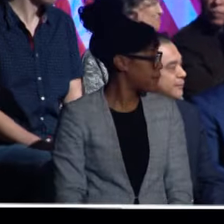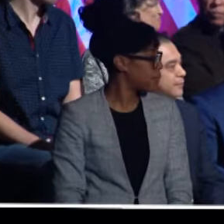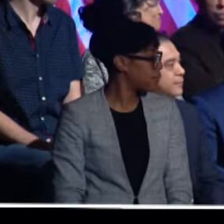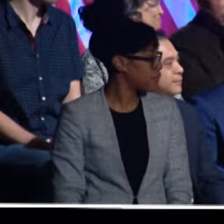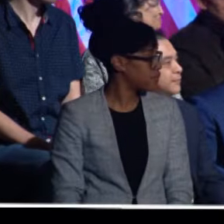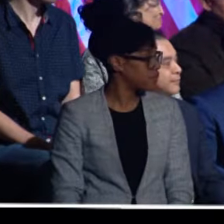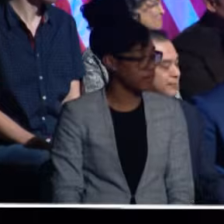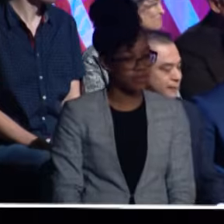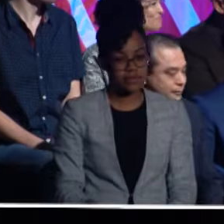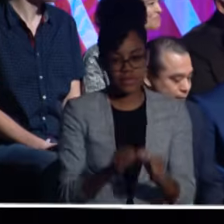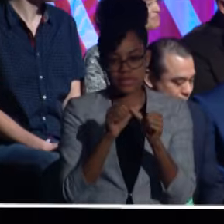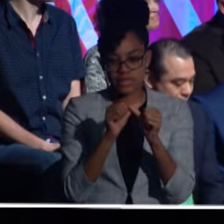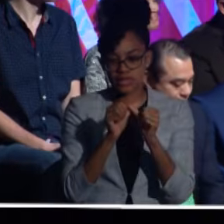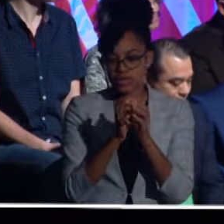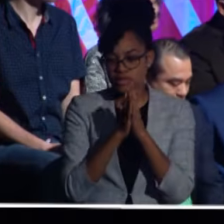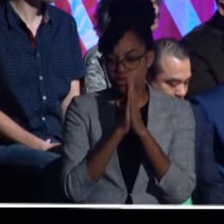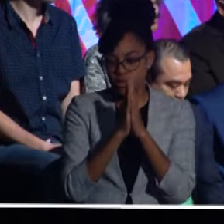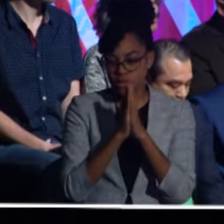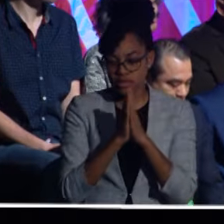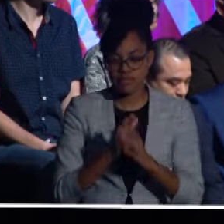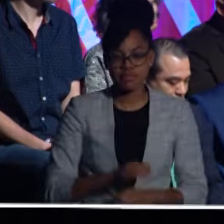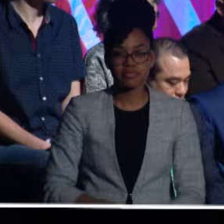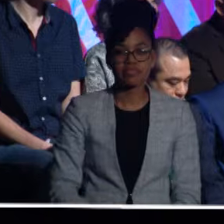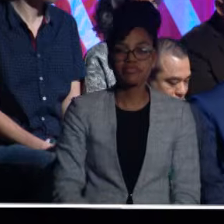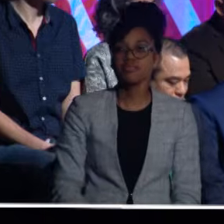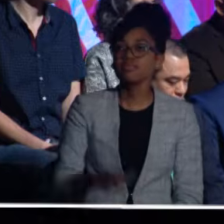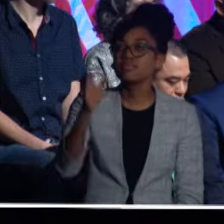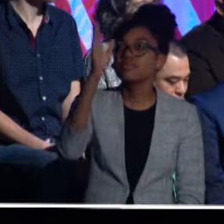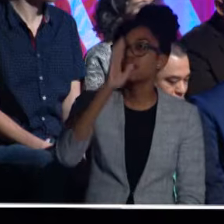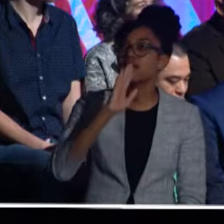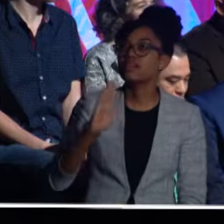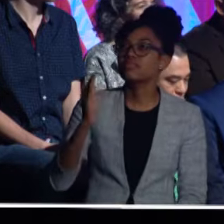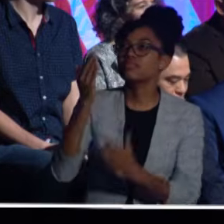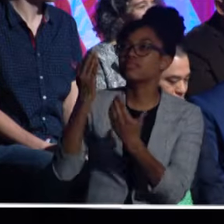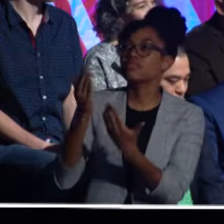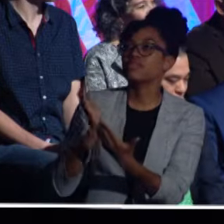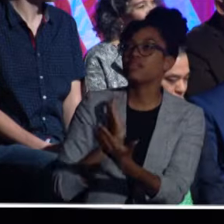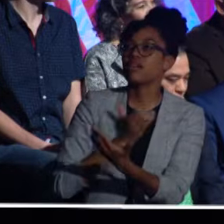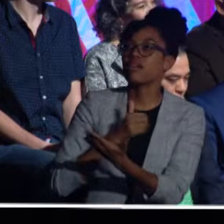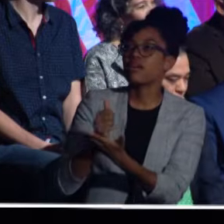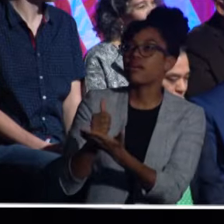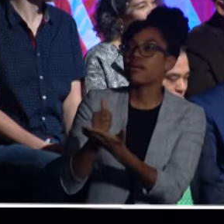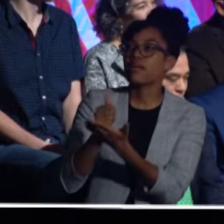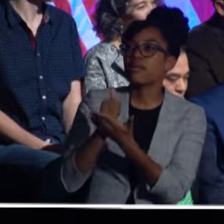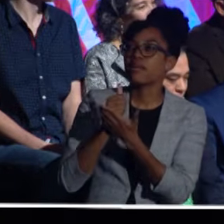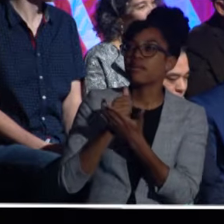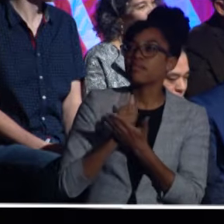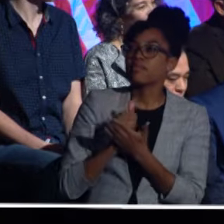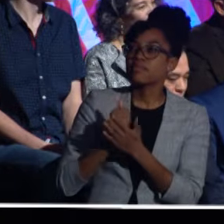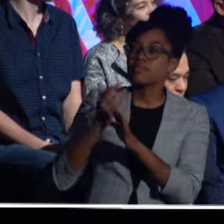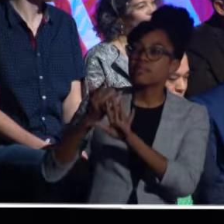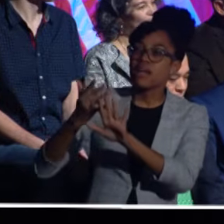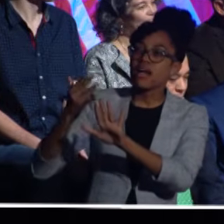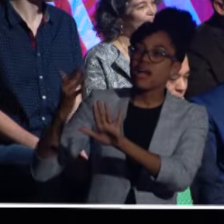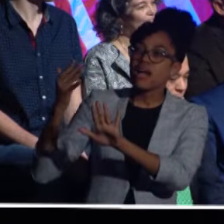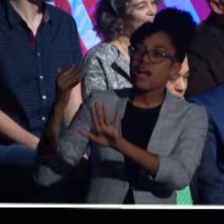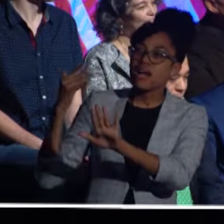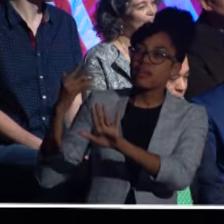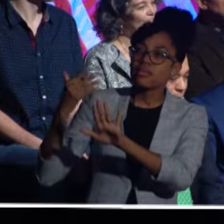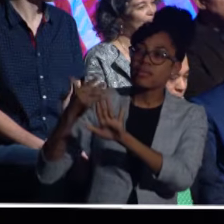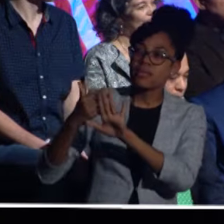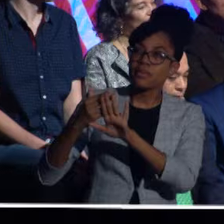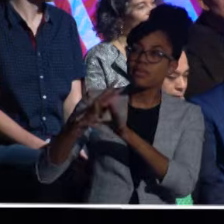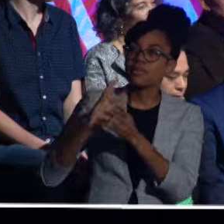Let us continue in prayer. O God, our help in ages past, God of our weary years and of